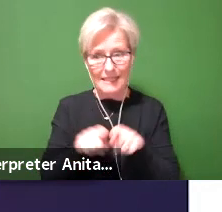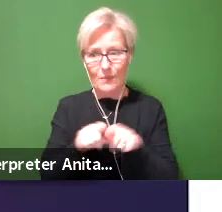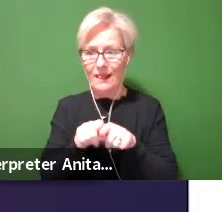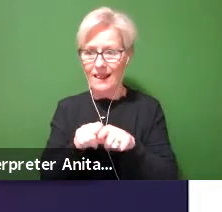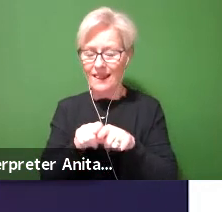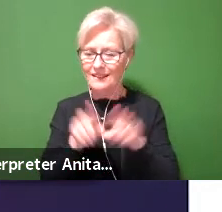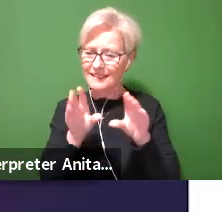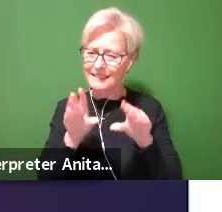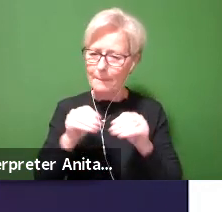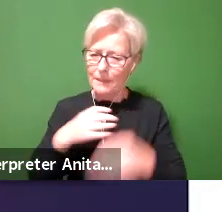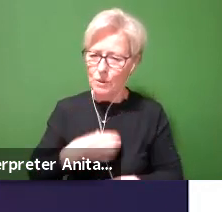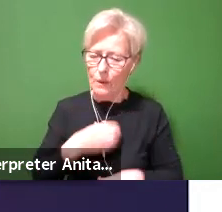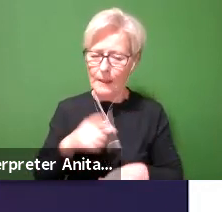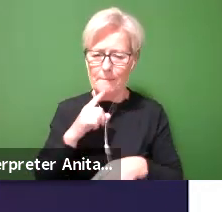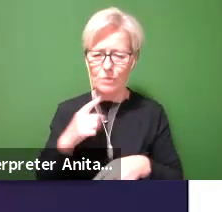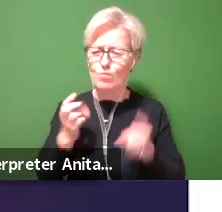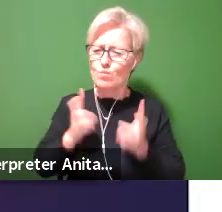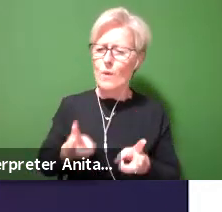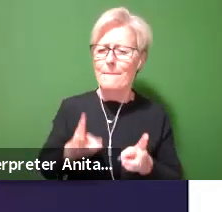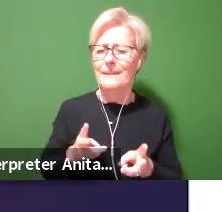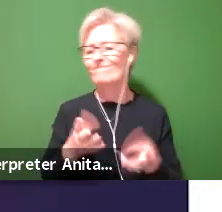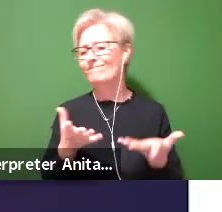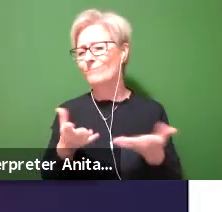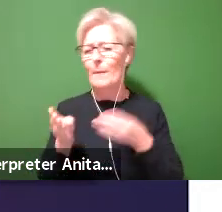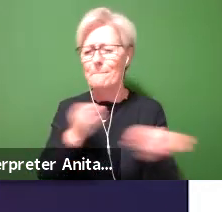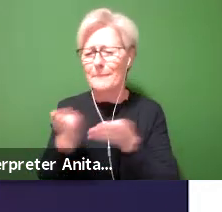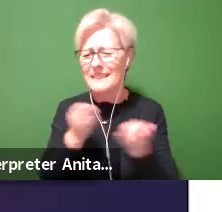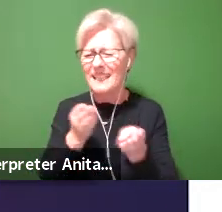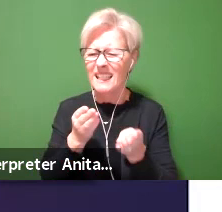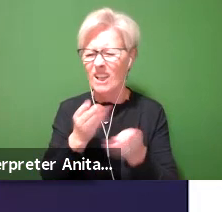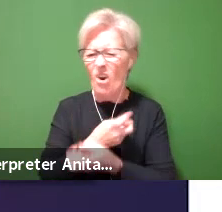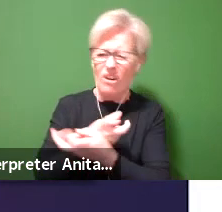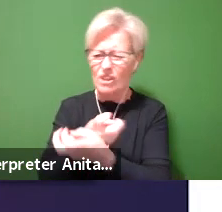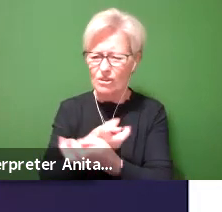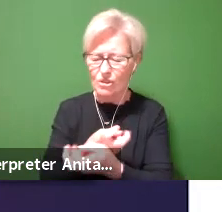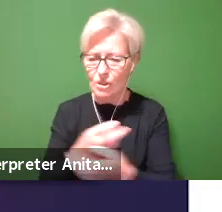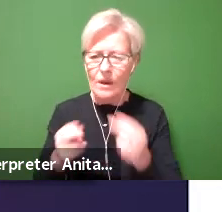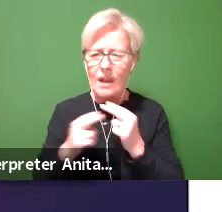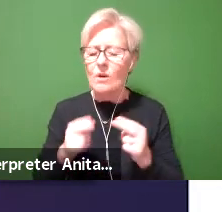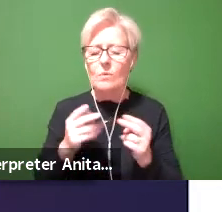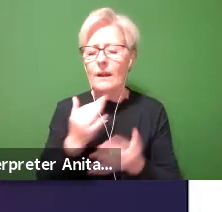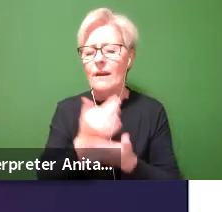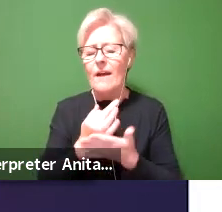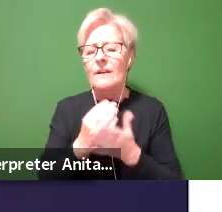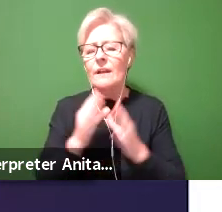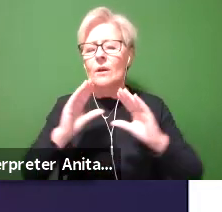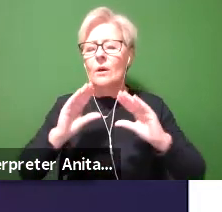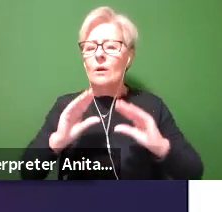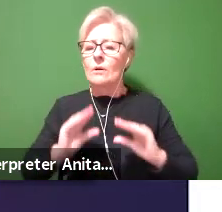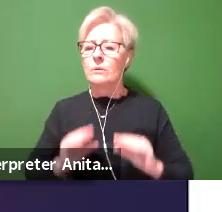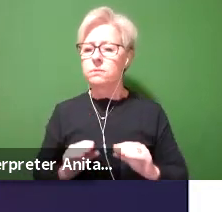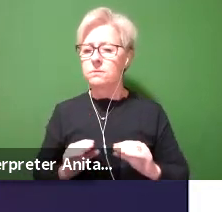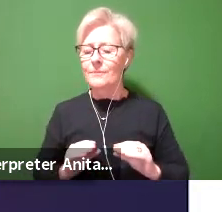lot of women, you know, we're very busy. It's our nature to be rushing around. We don't maybe stop and sit on the toilet correctly, you